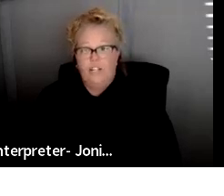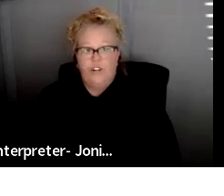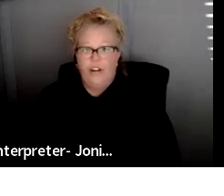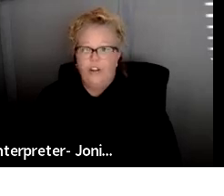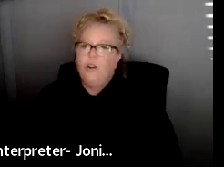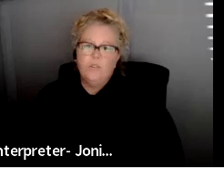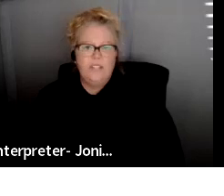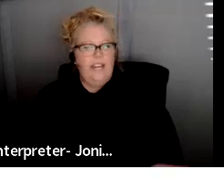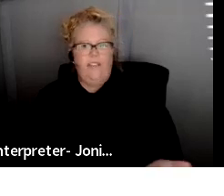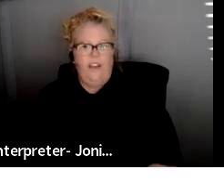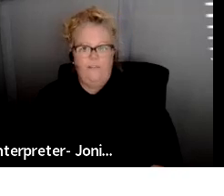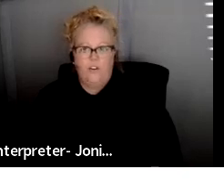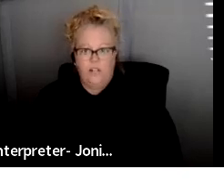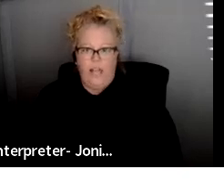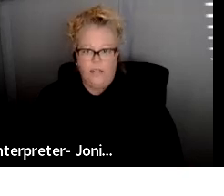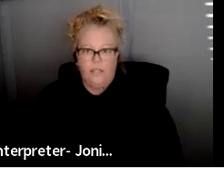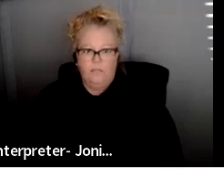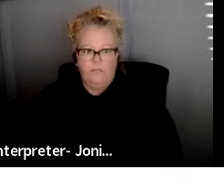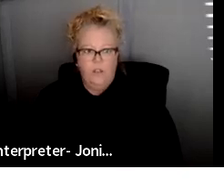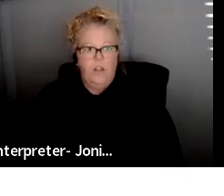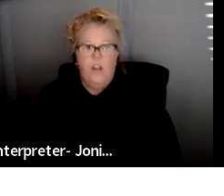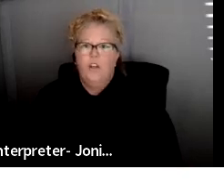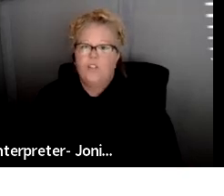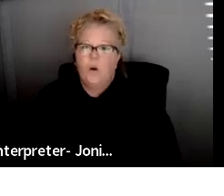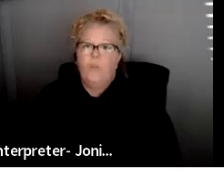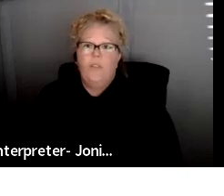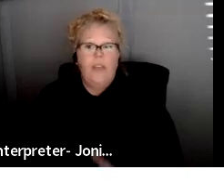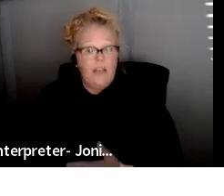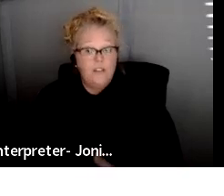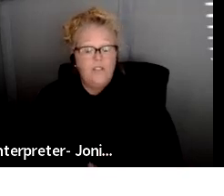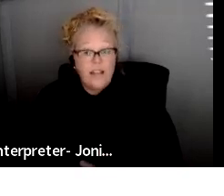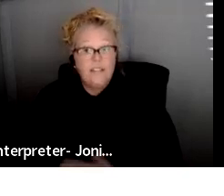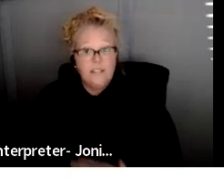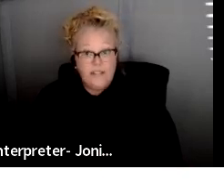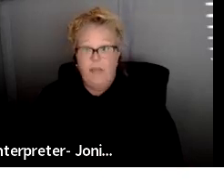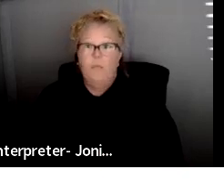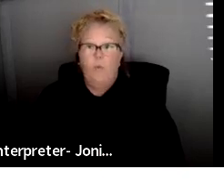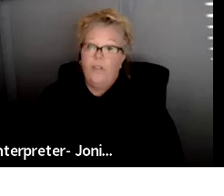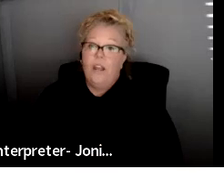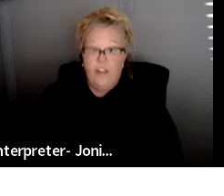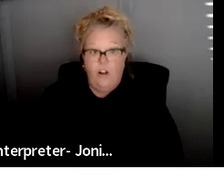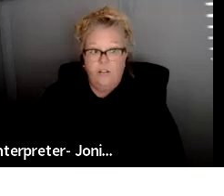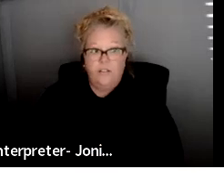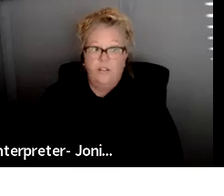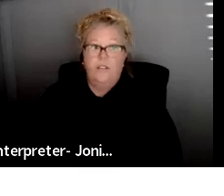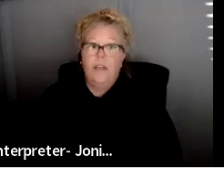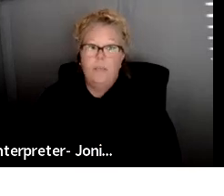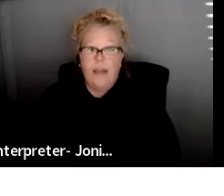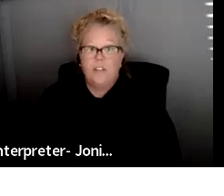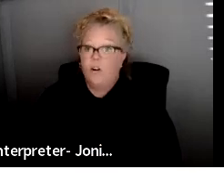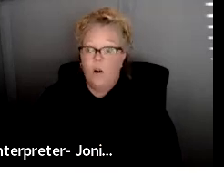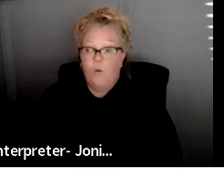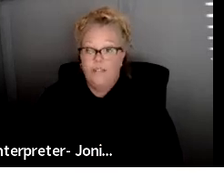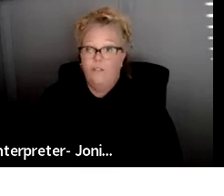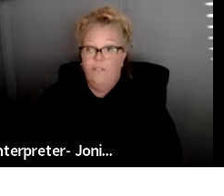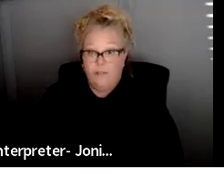this picture here, you don't see anything at first glance. So that is the same with hearing loss. The